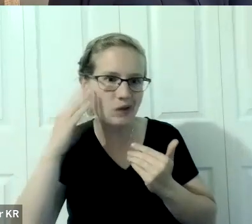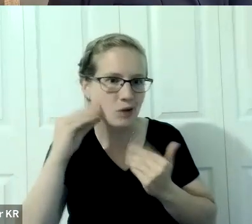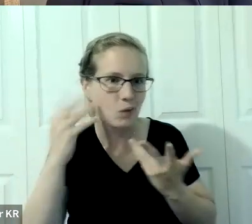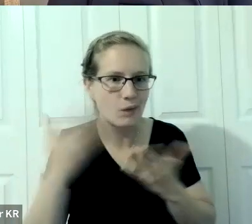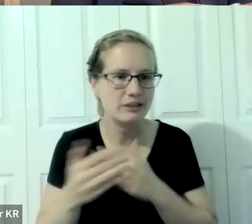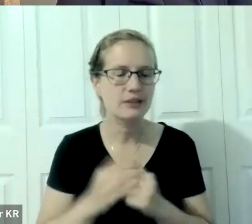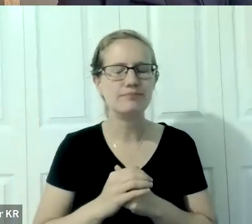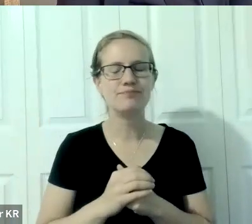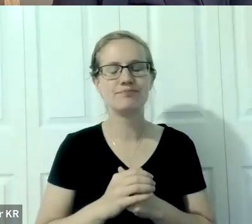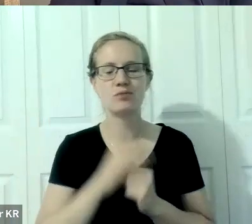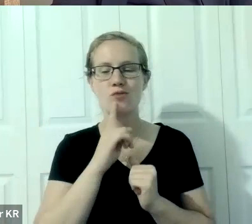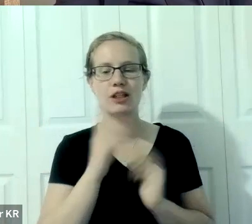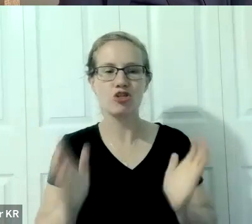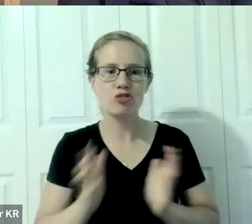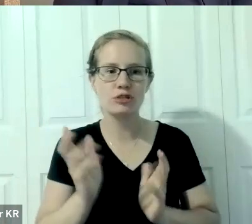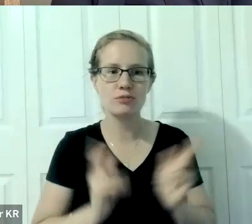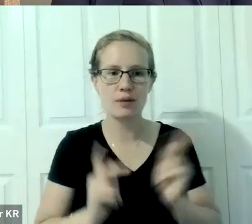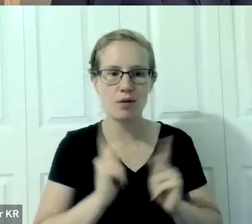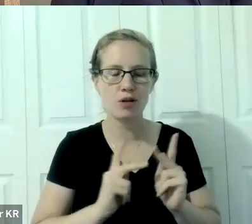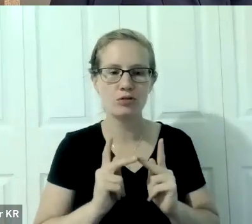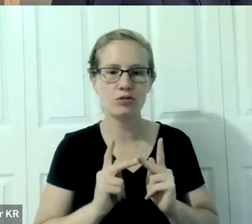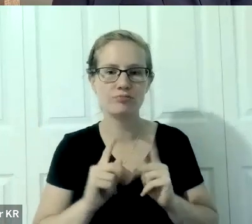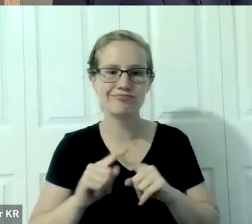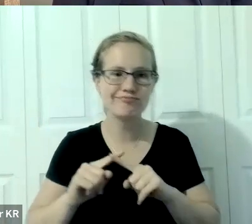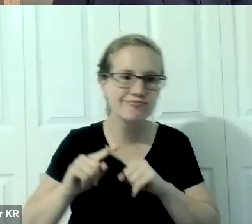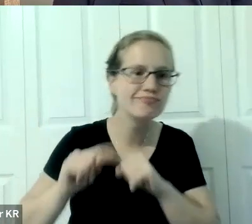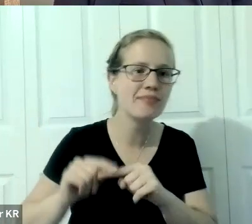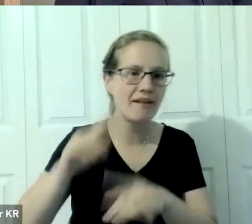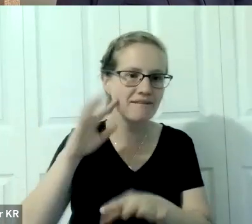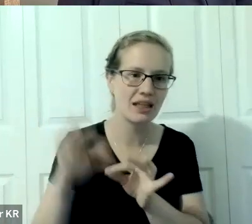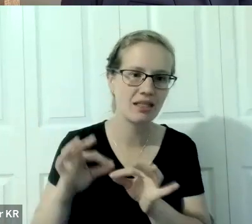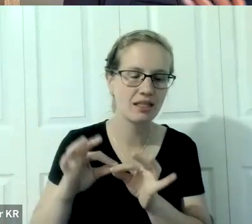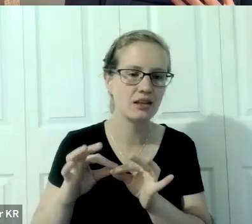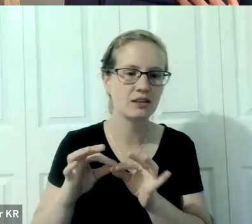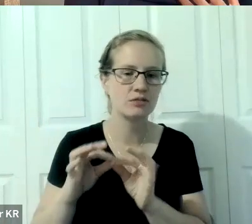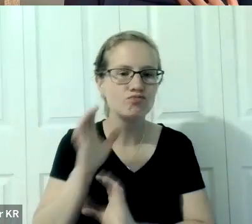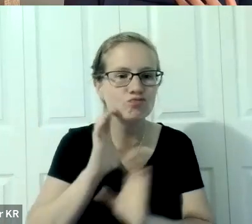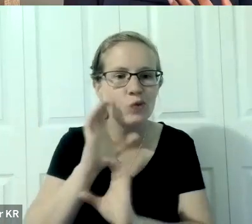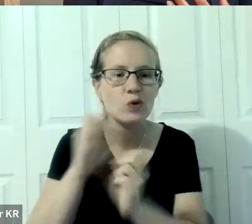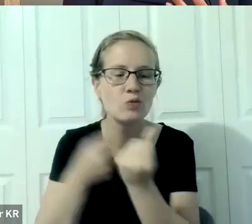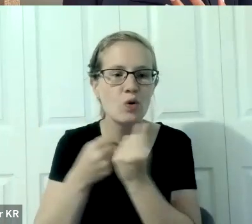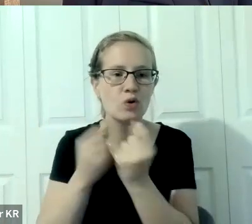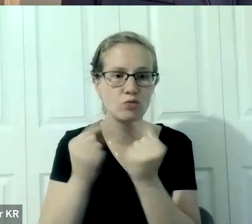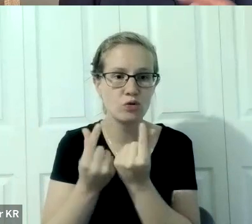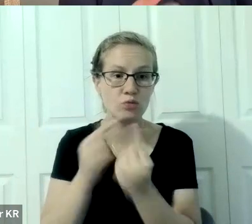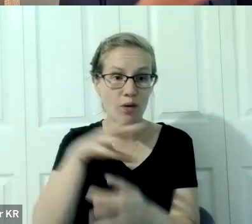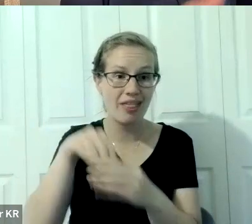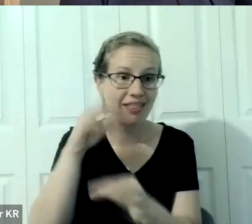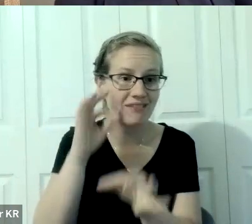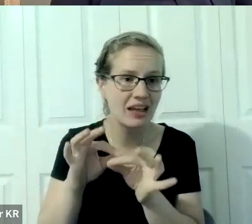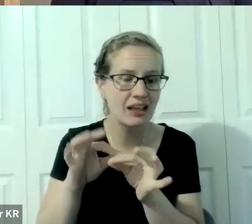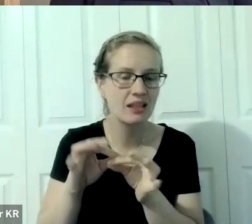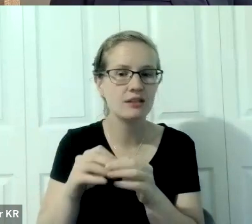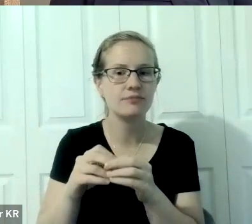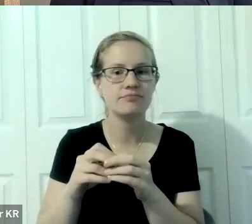just really encourage people to lean into their faith and to explore support groups within the faith. So